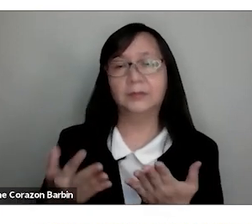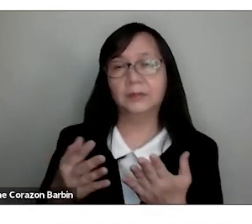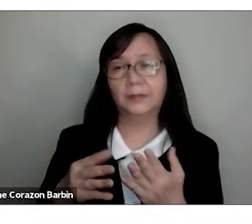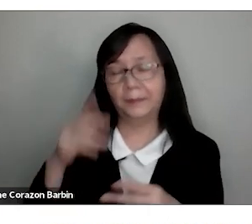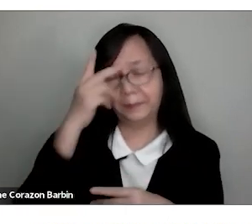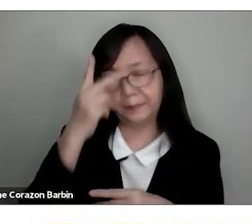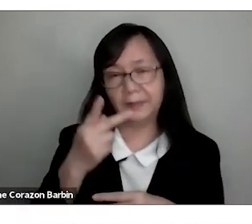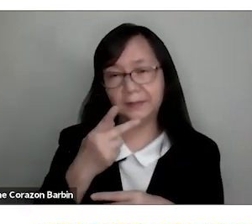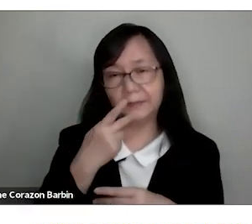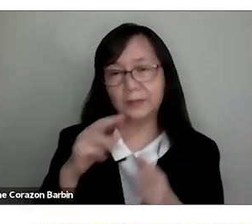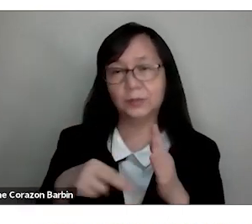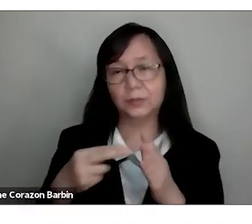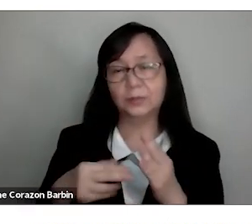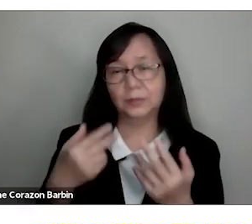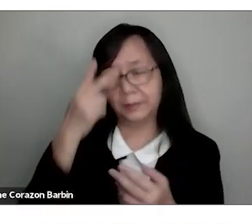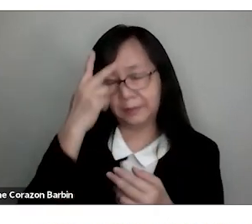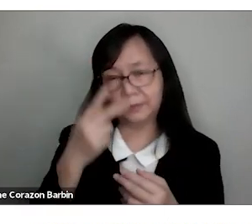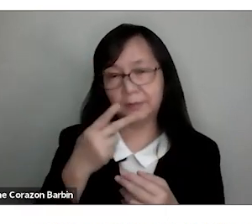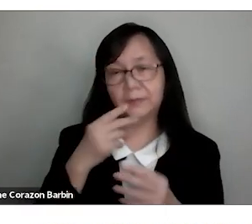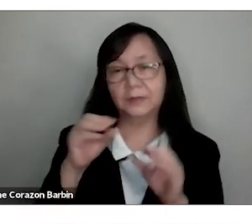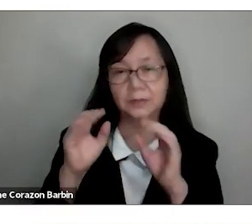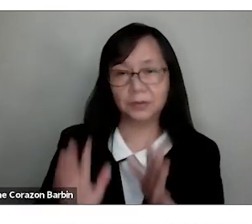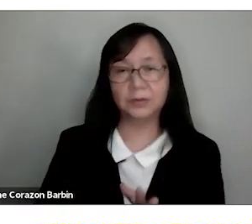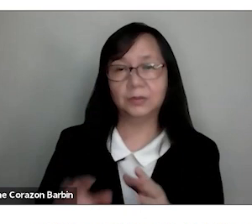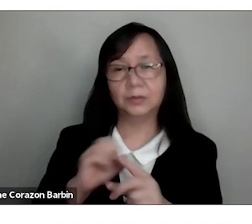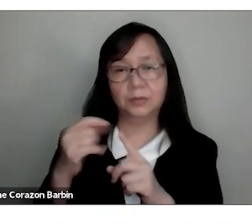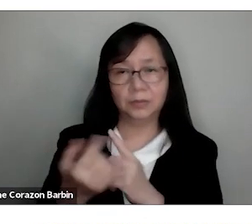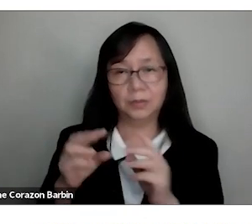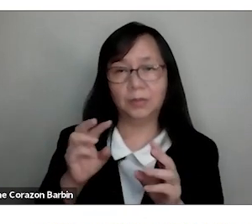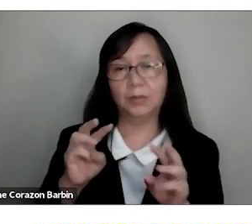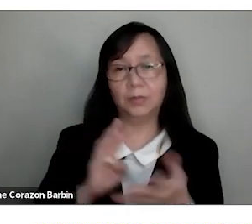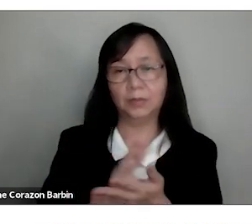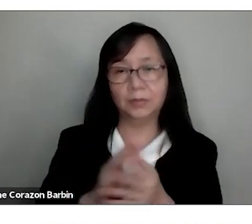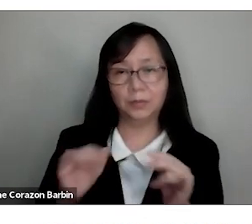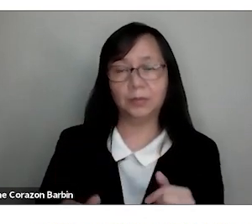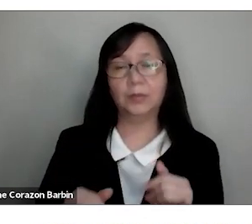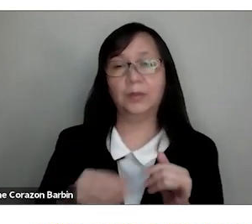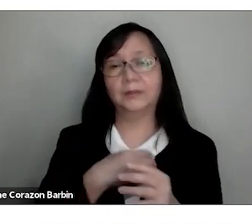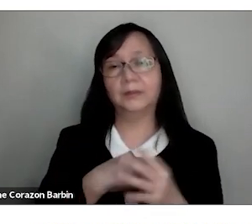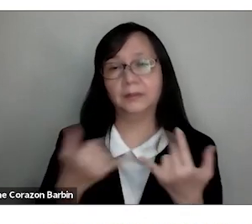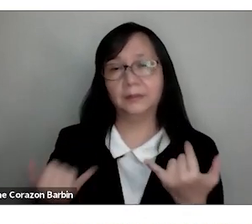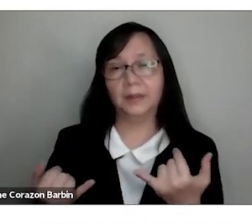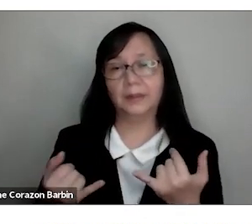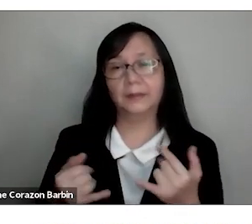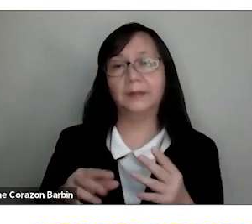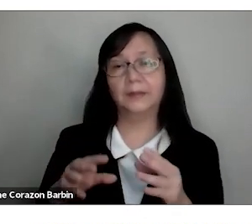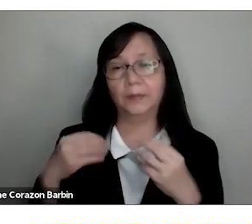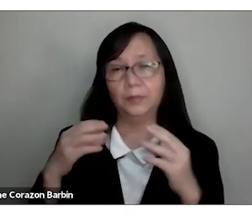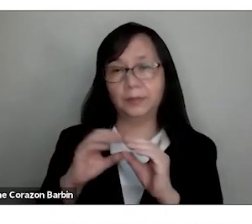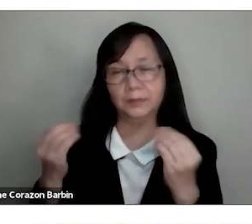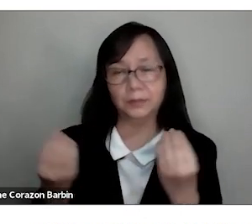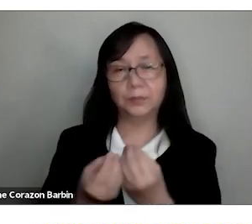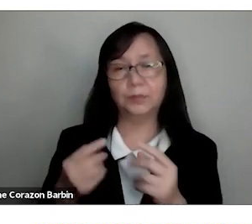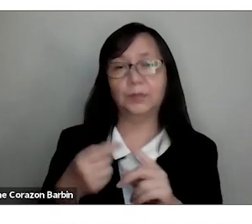teachers, social workers, law enforcers, and media companies in protecting children and youth from online